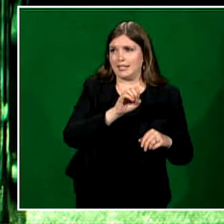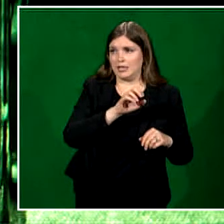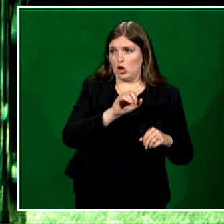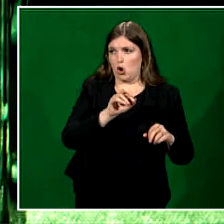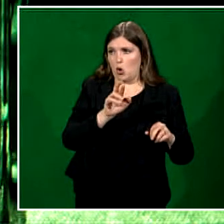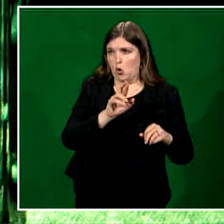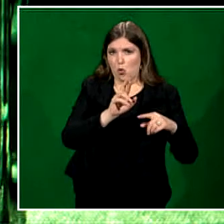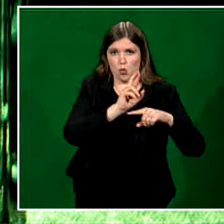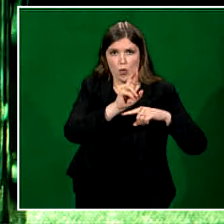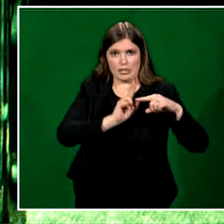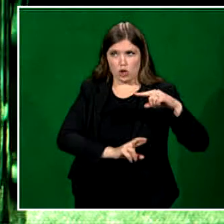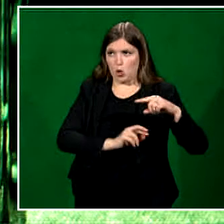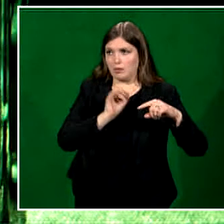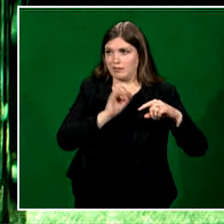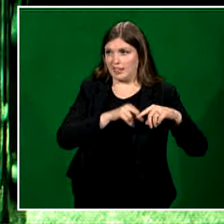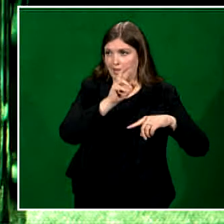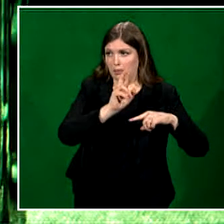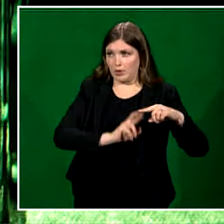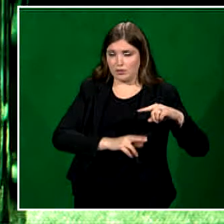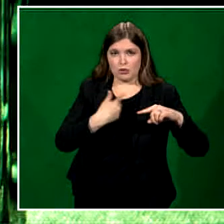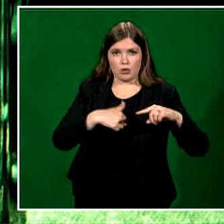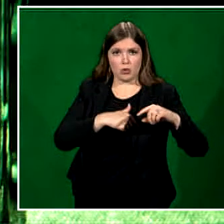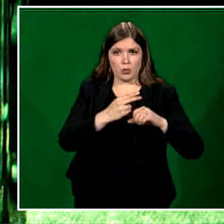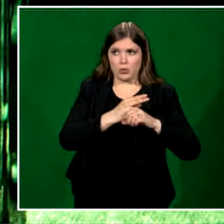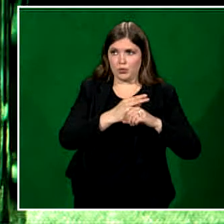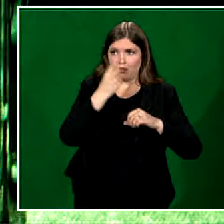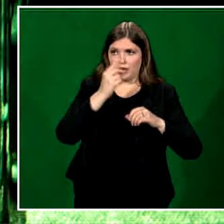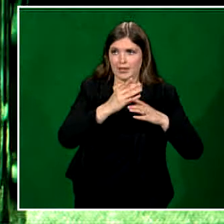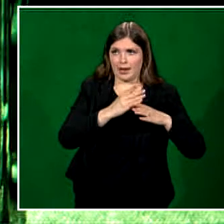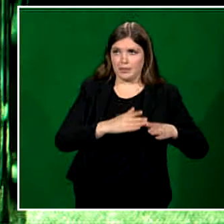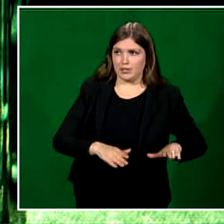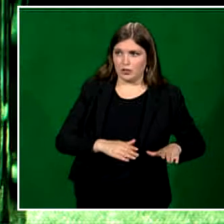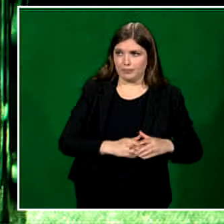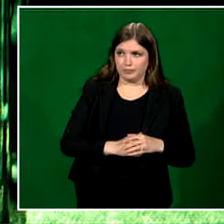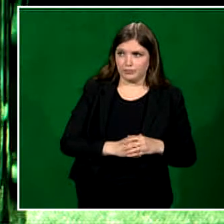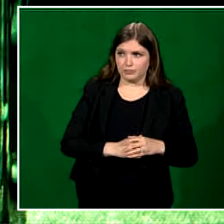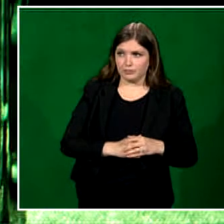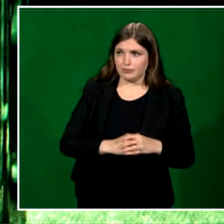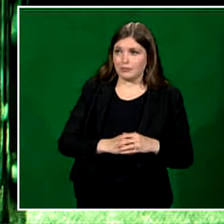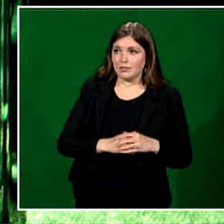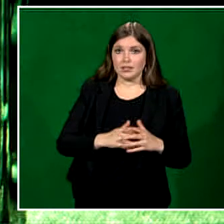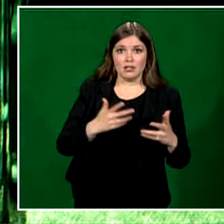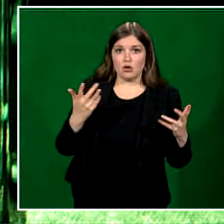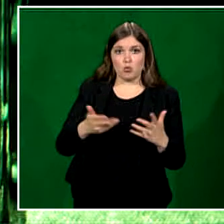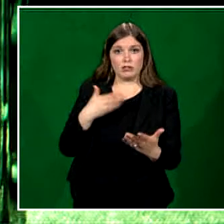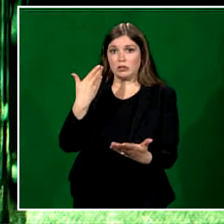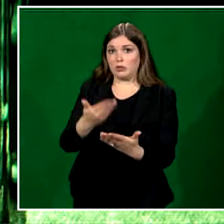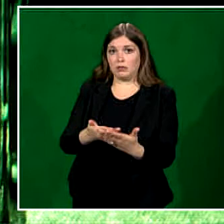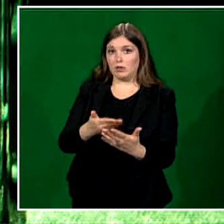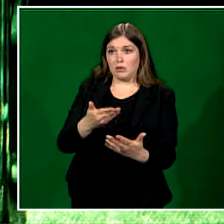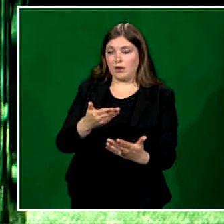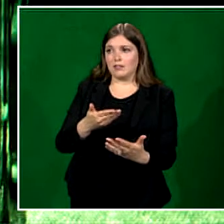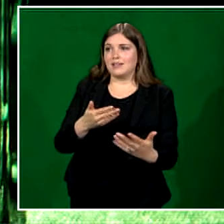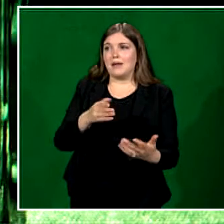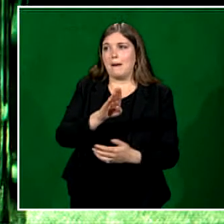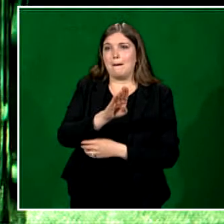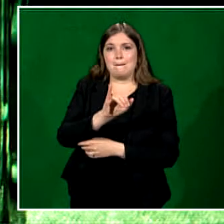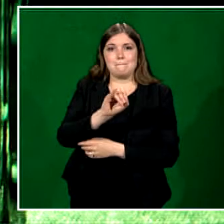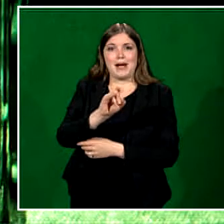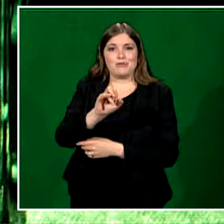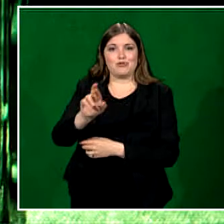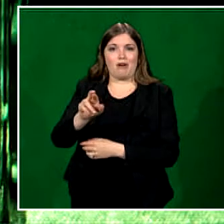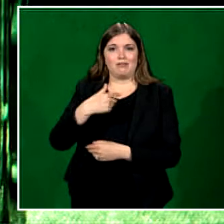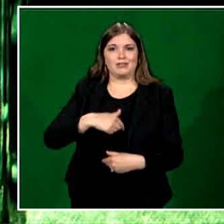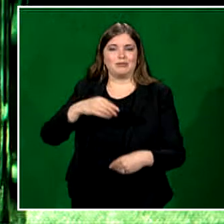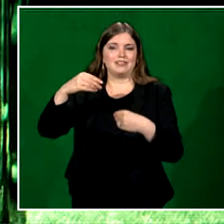the CN ratio, the faster the decomposition. When we get our biochar, we will sell it in a form of fertilizer. And when